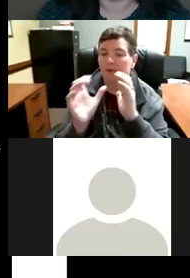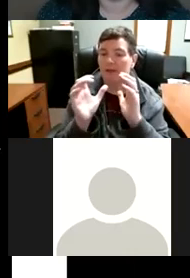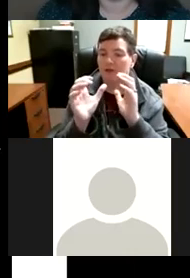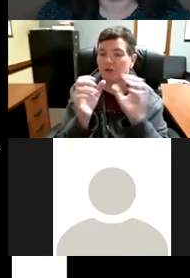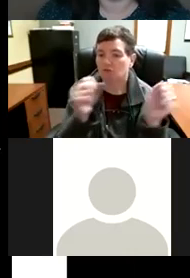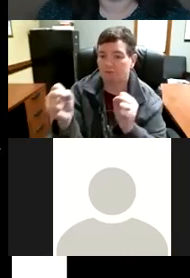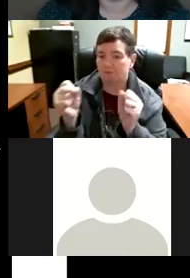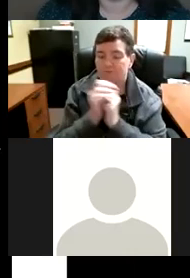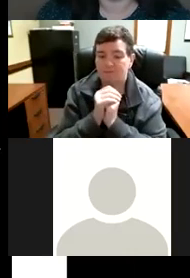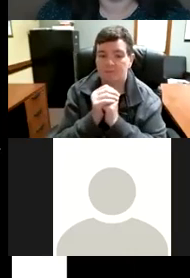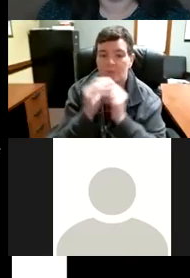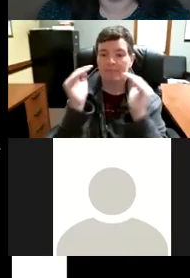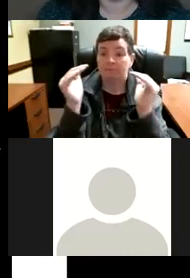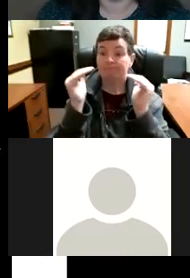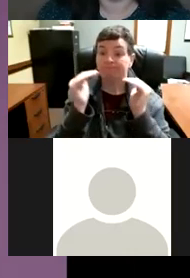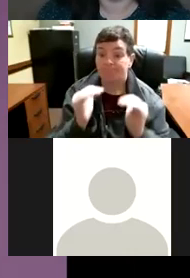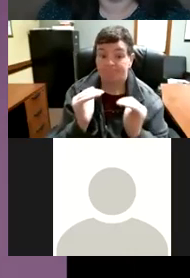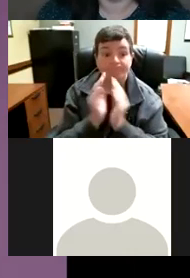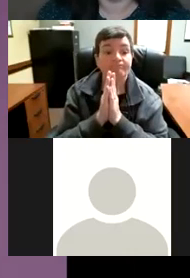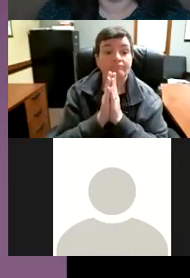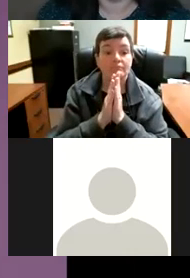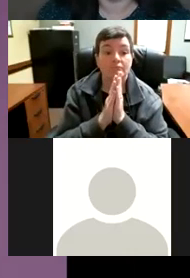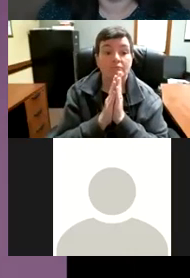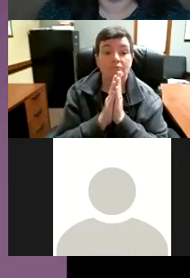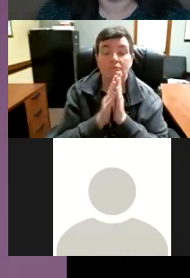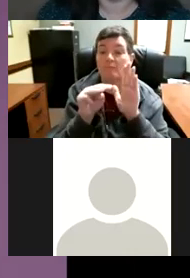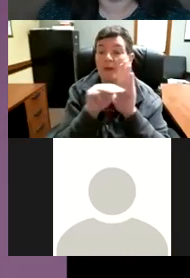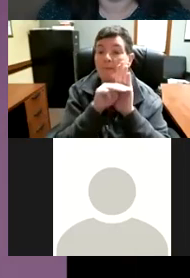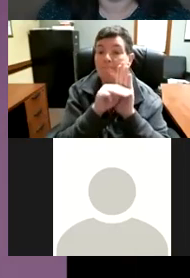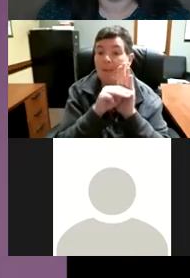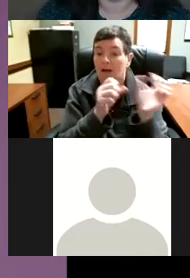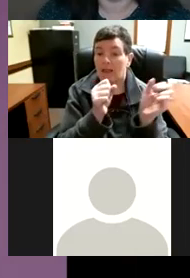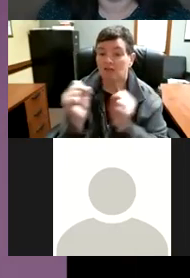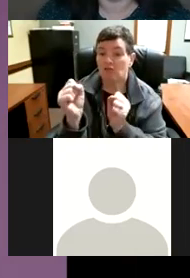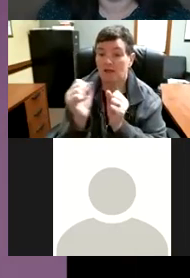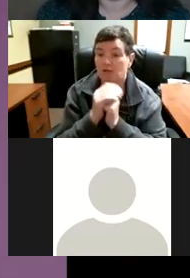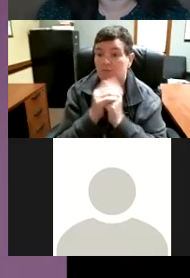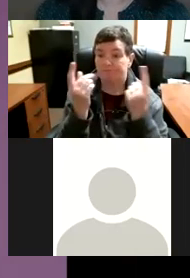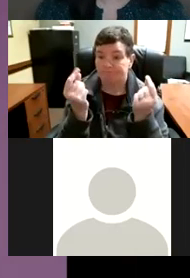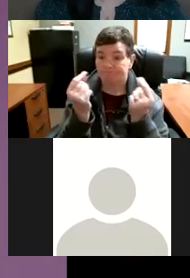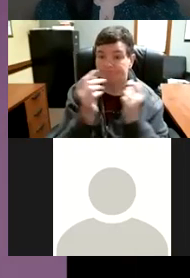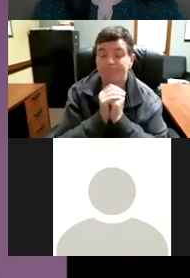So now we're going to get into our modeling strategies. So